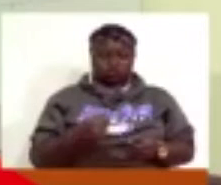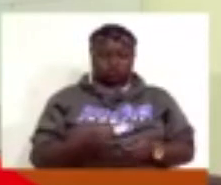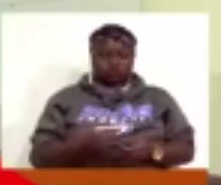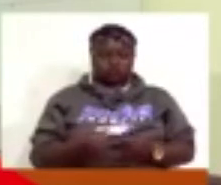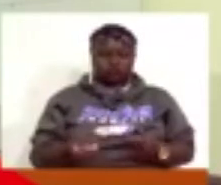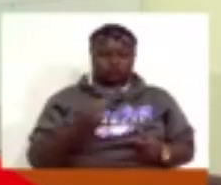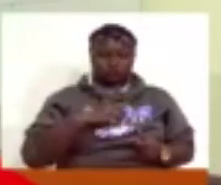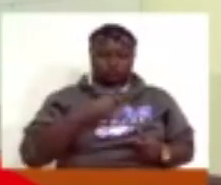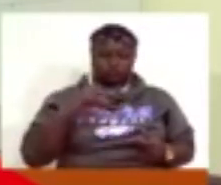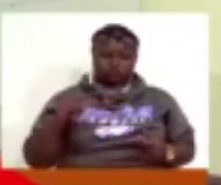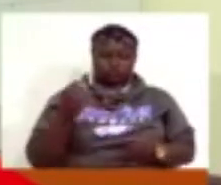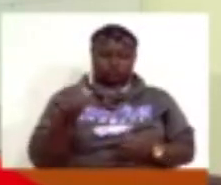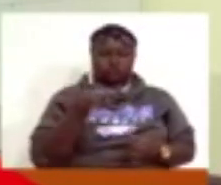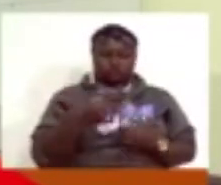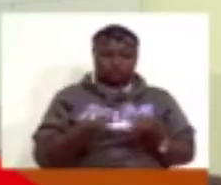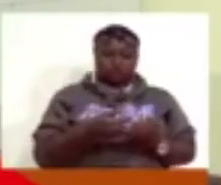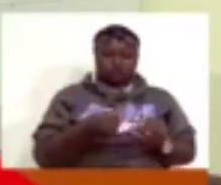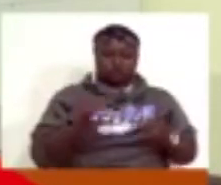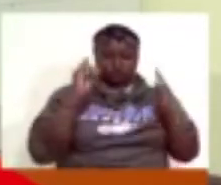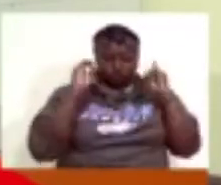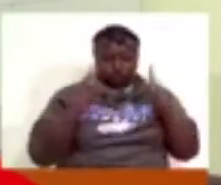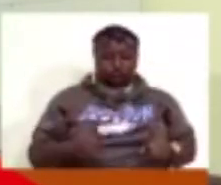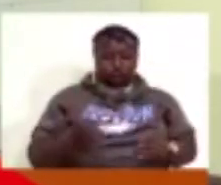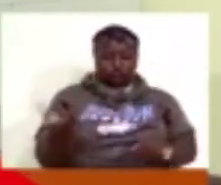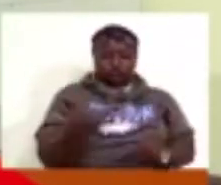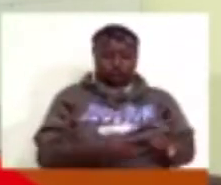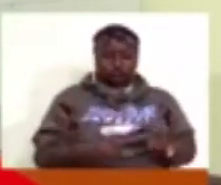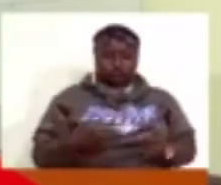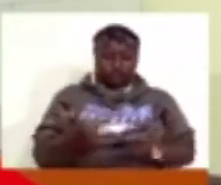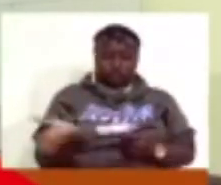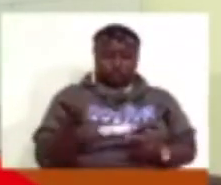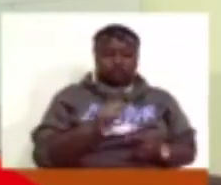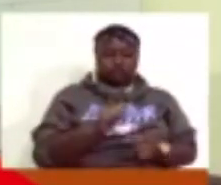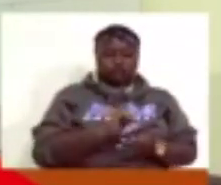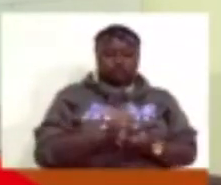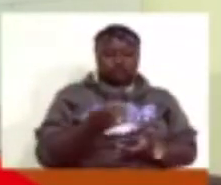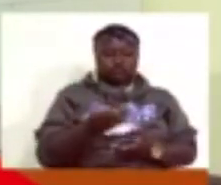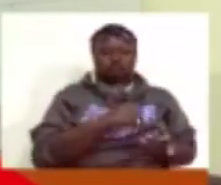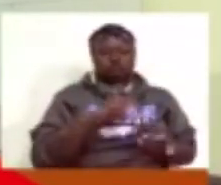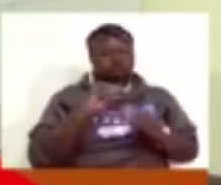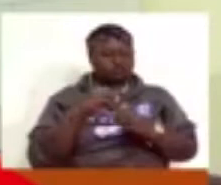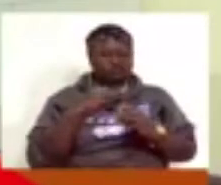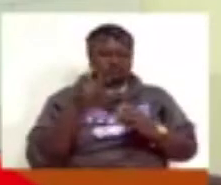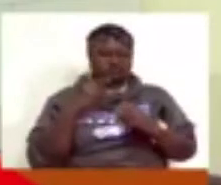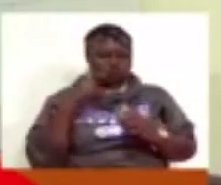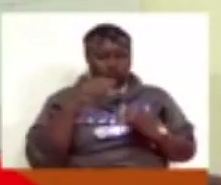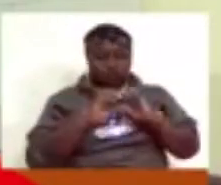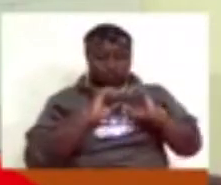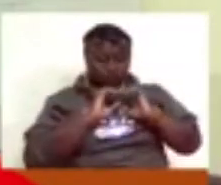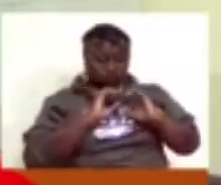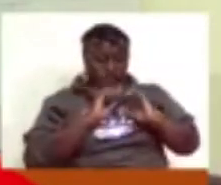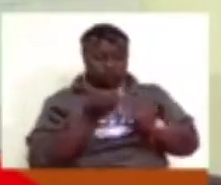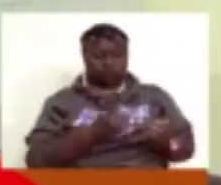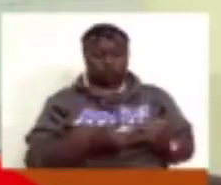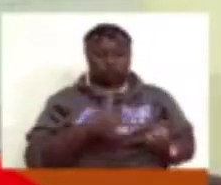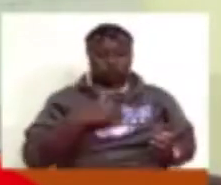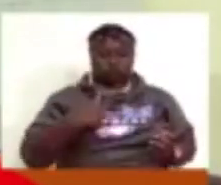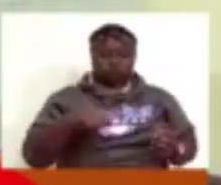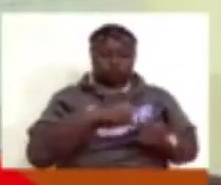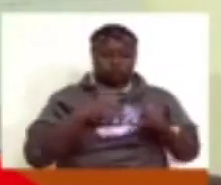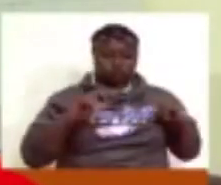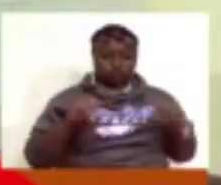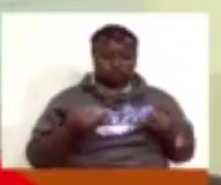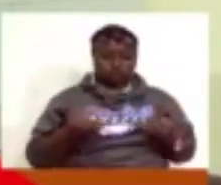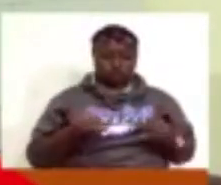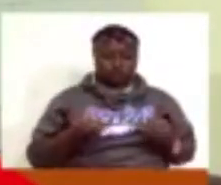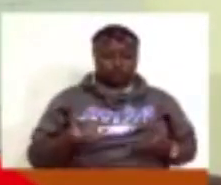So if decisions of that nature are done in total disregard with zero consultation, then we also feel that